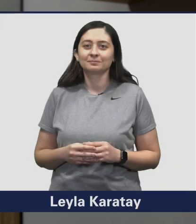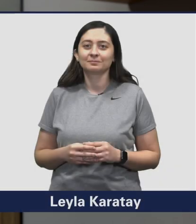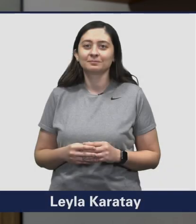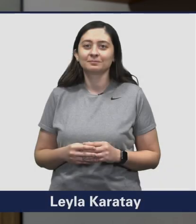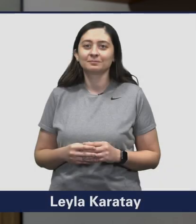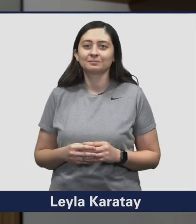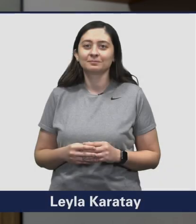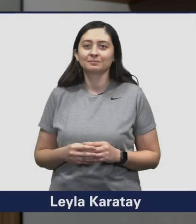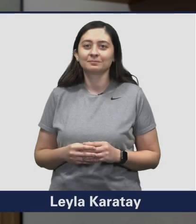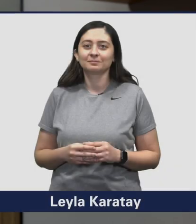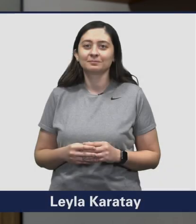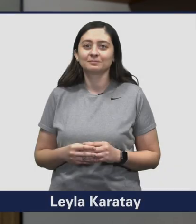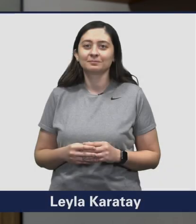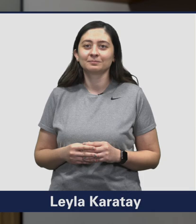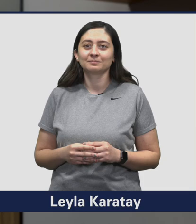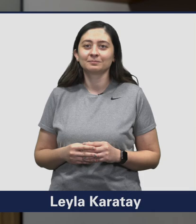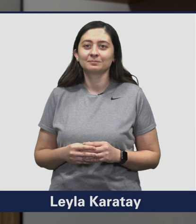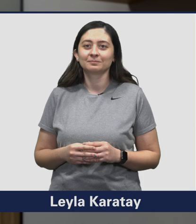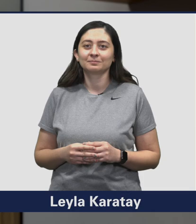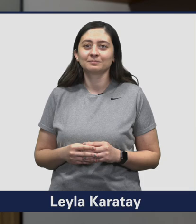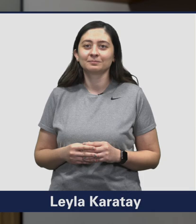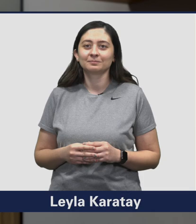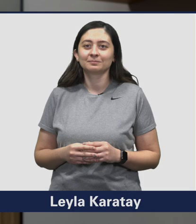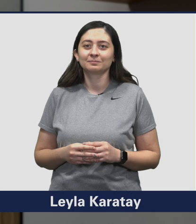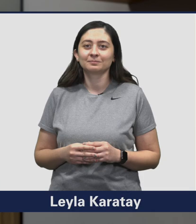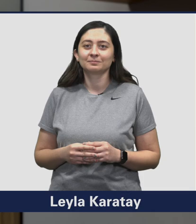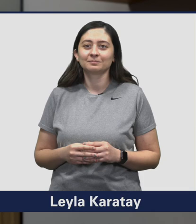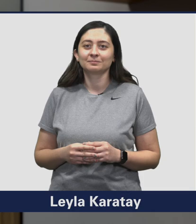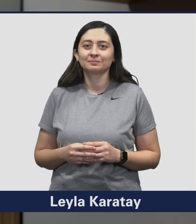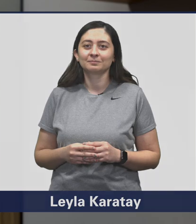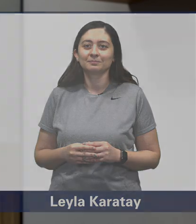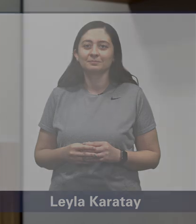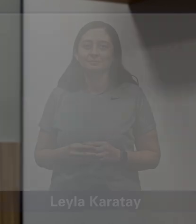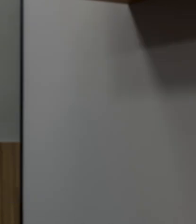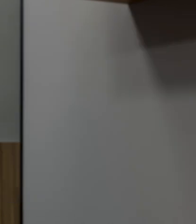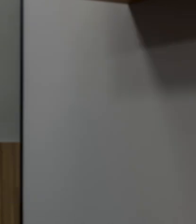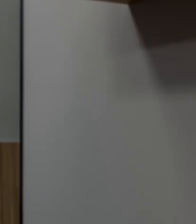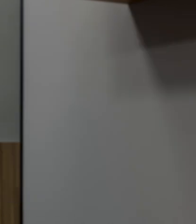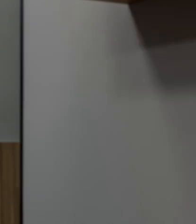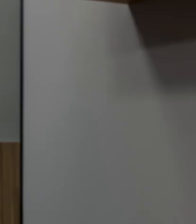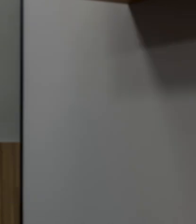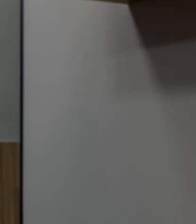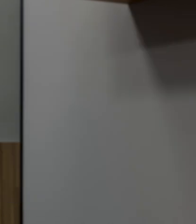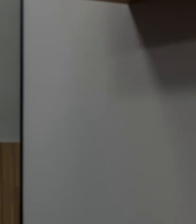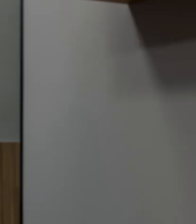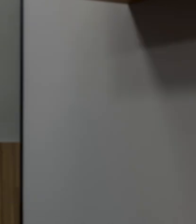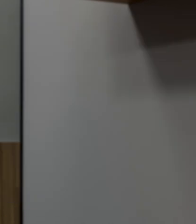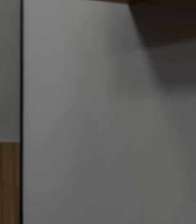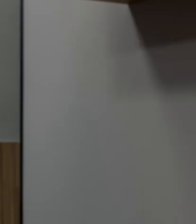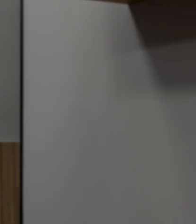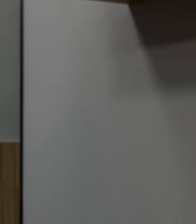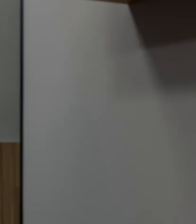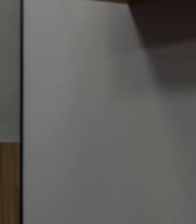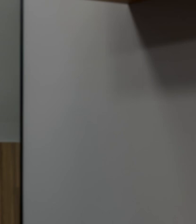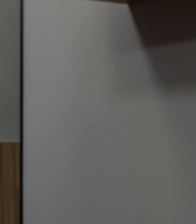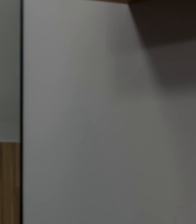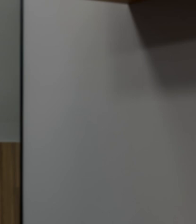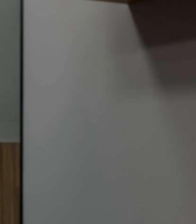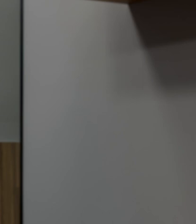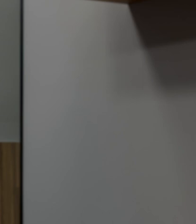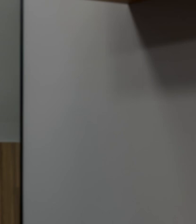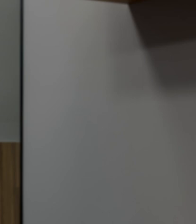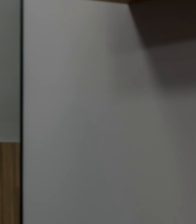will demonstrate how ChatGPT can be used for writing activities, and I will show the less commonly used features of